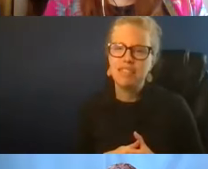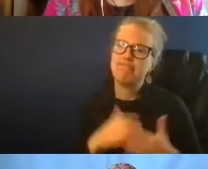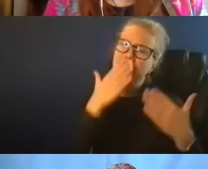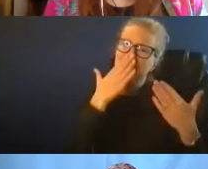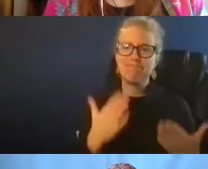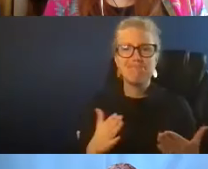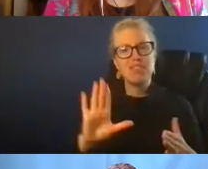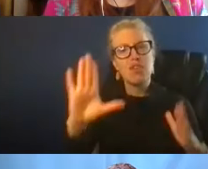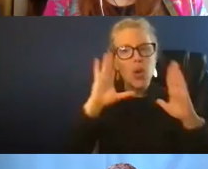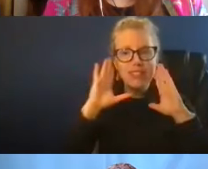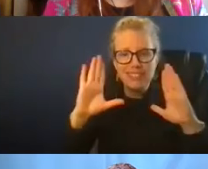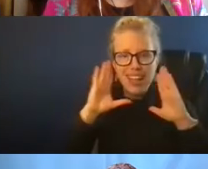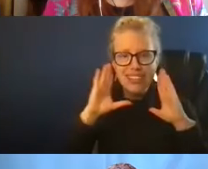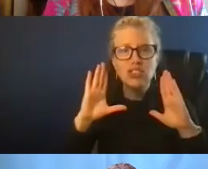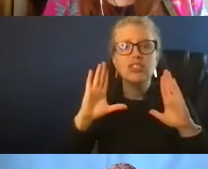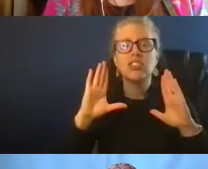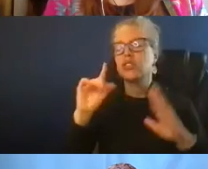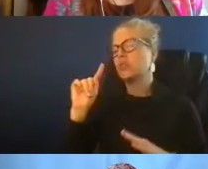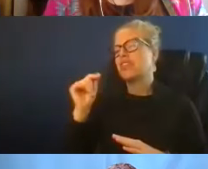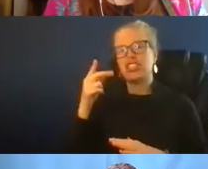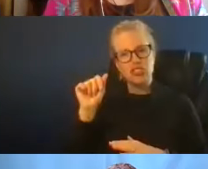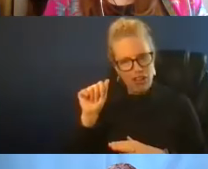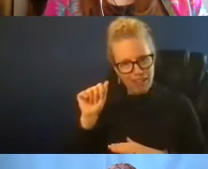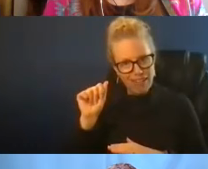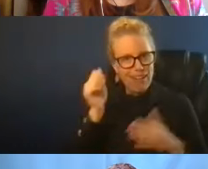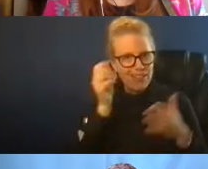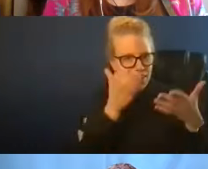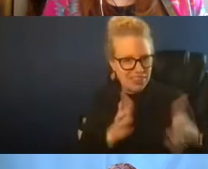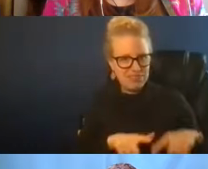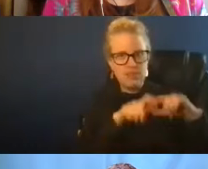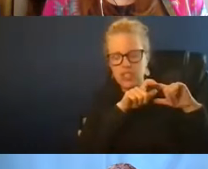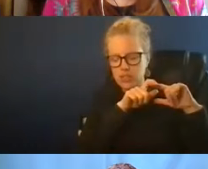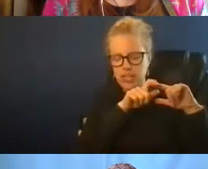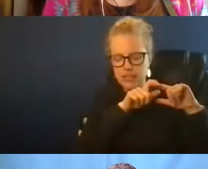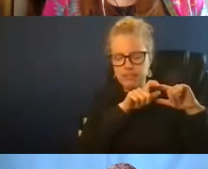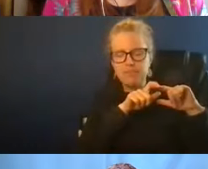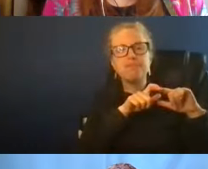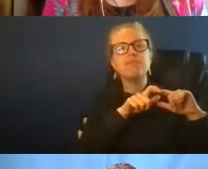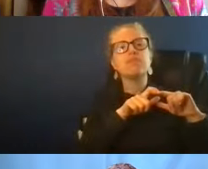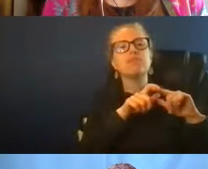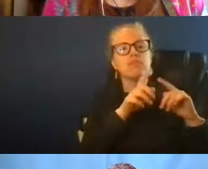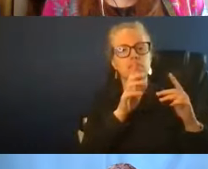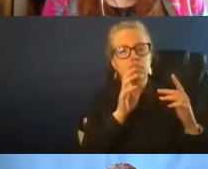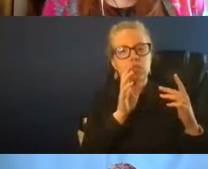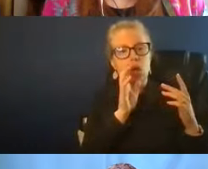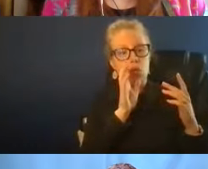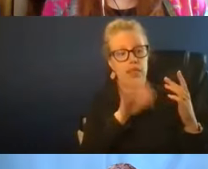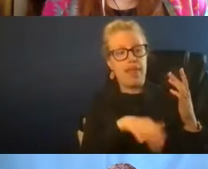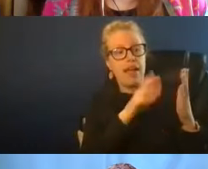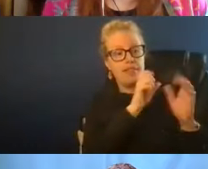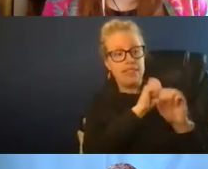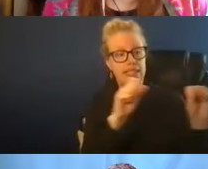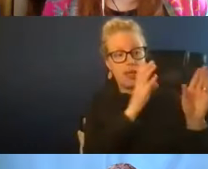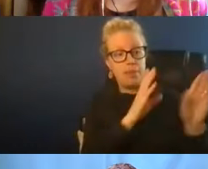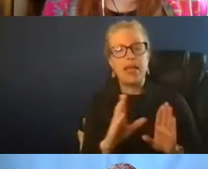your attention to Tasha. We are done with that part of the safety plan. I want to give some